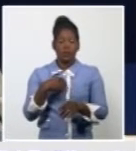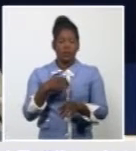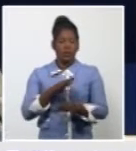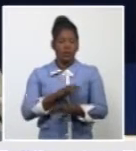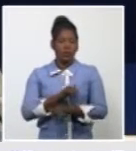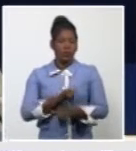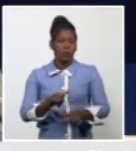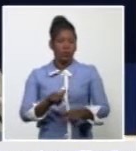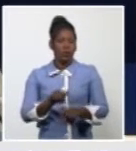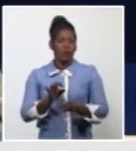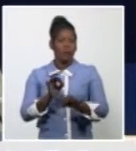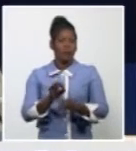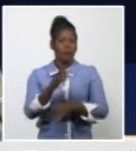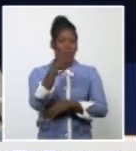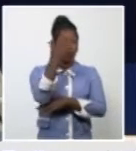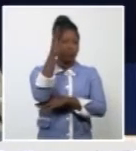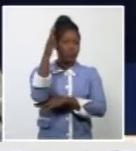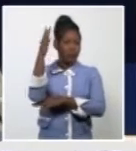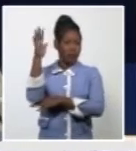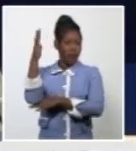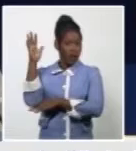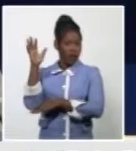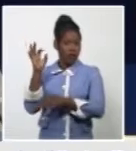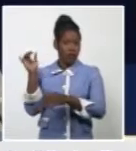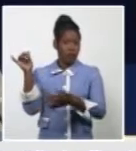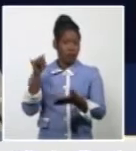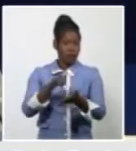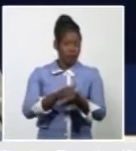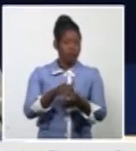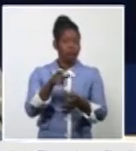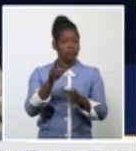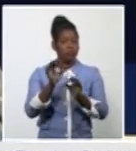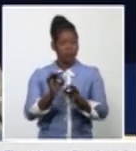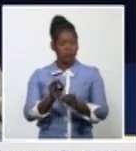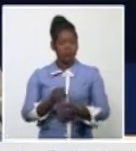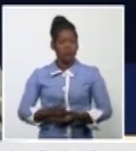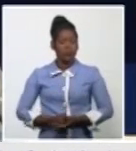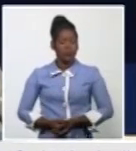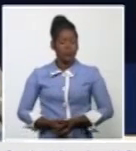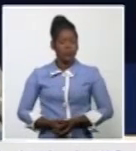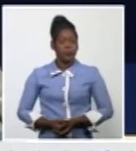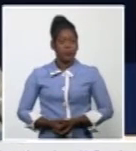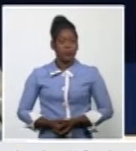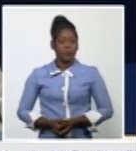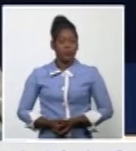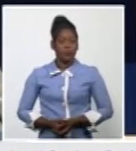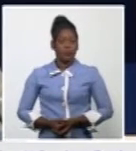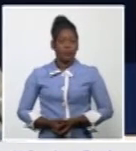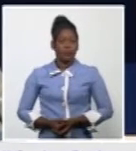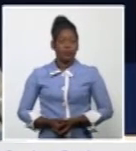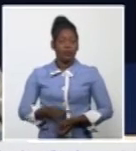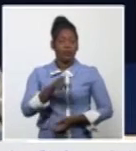of 132 people whose source of infection has been abroad remains unchanged.